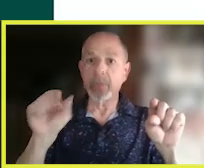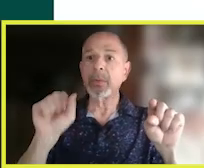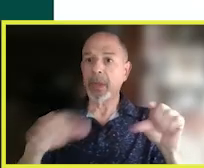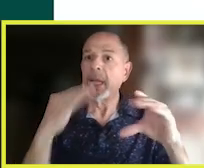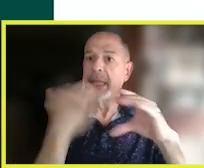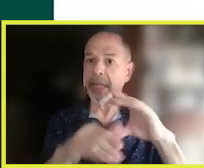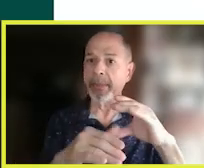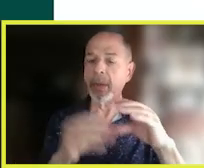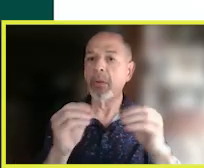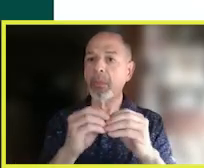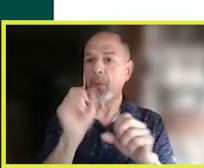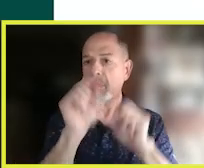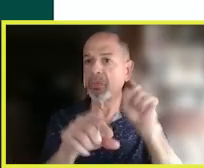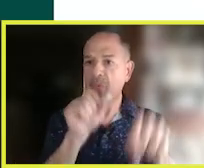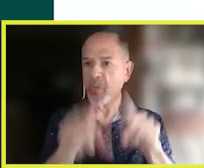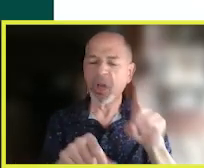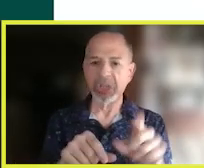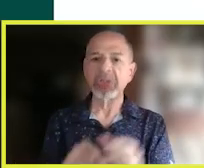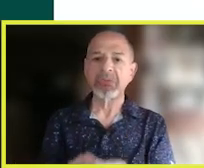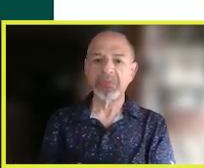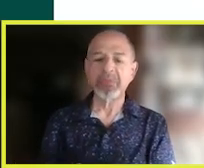linkwithus at ripin,